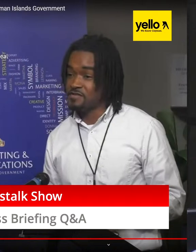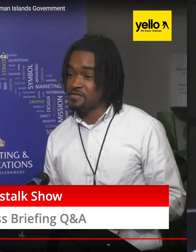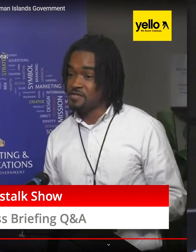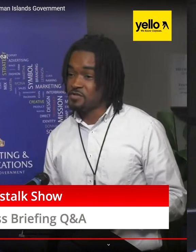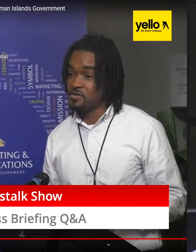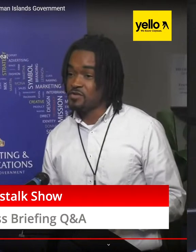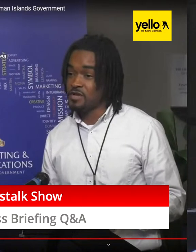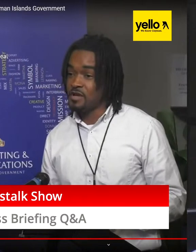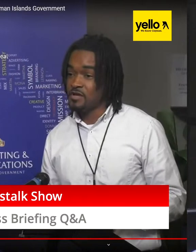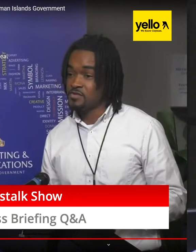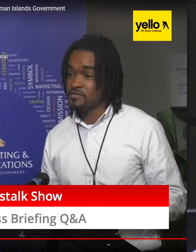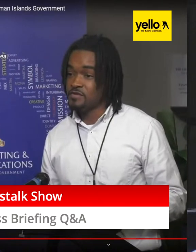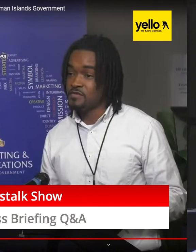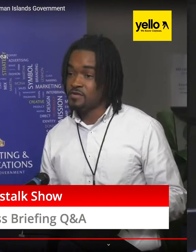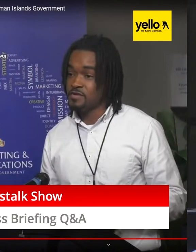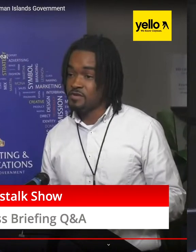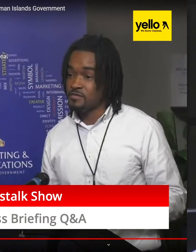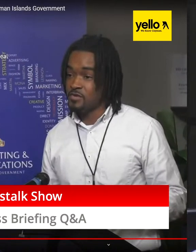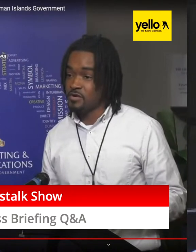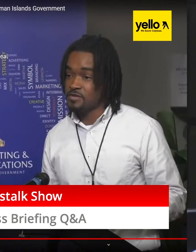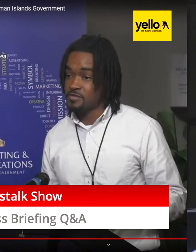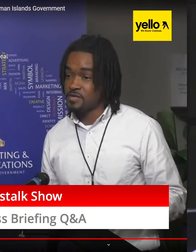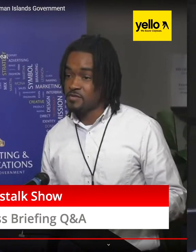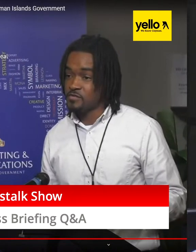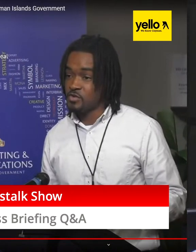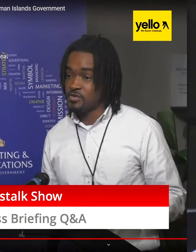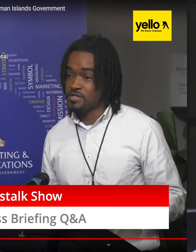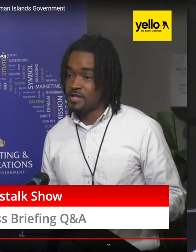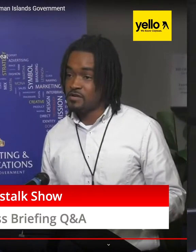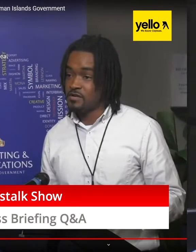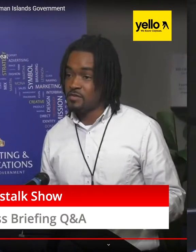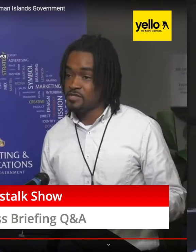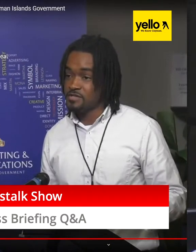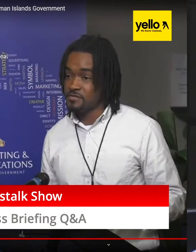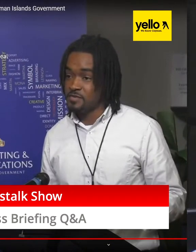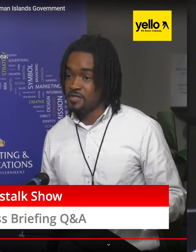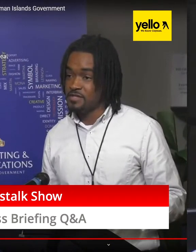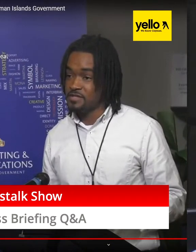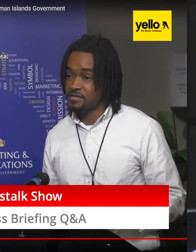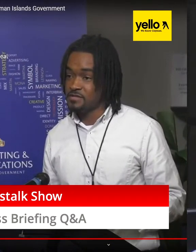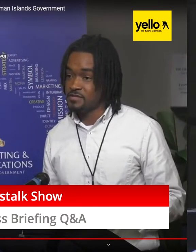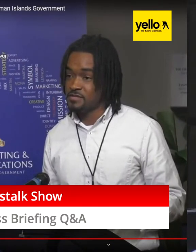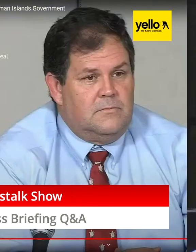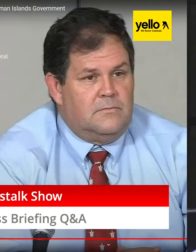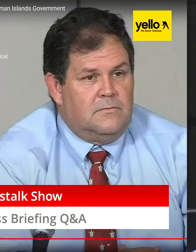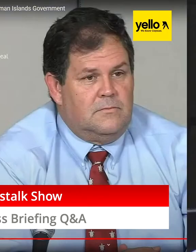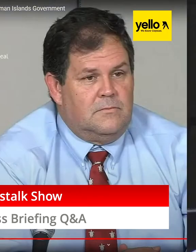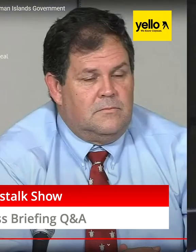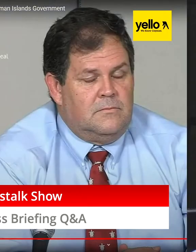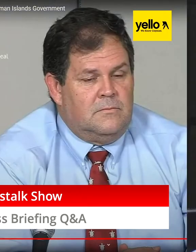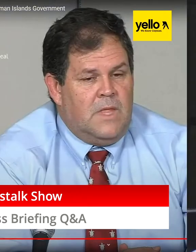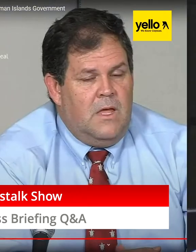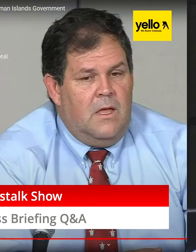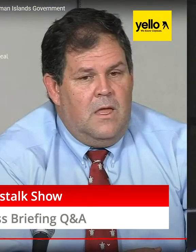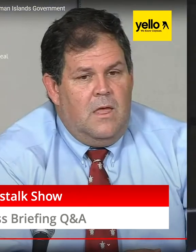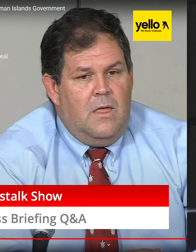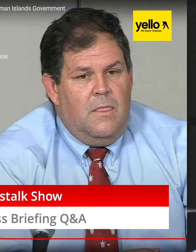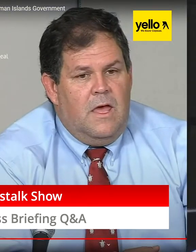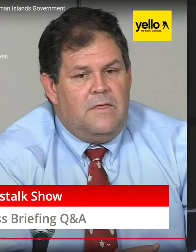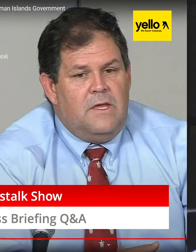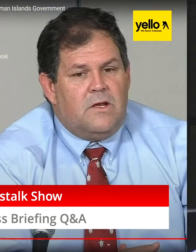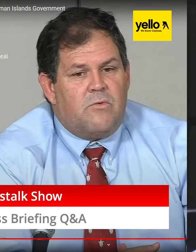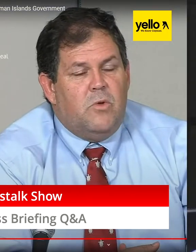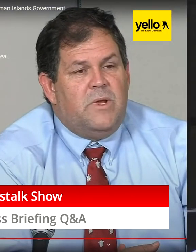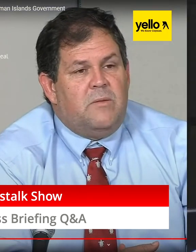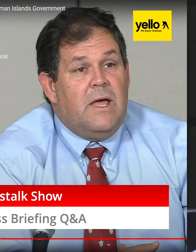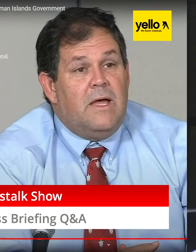of the virus takes hold, how swiftly would the borders be closed and are measures implemented to stem the spread?